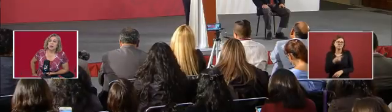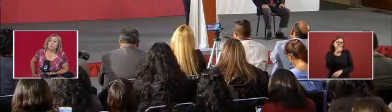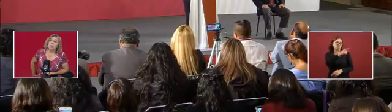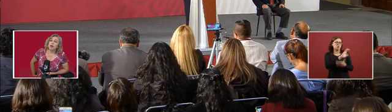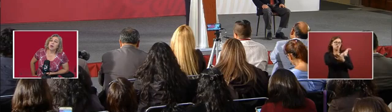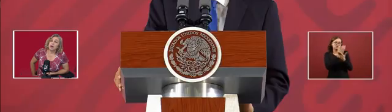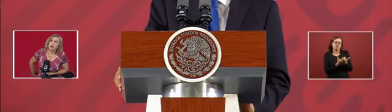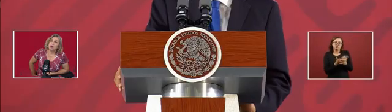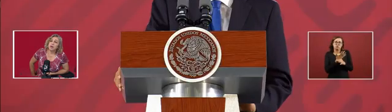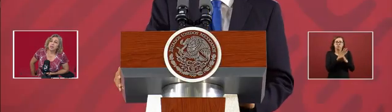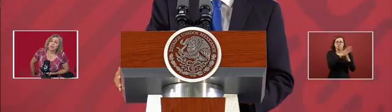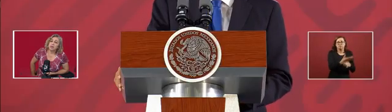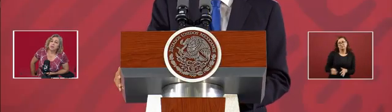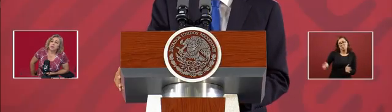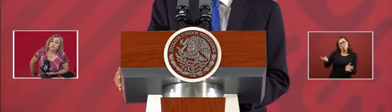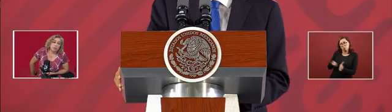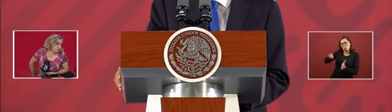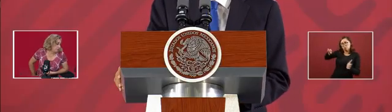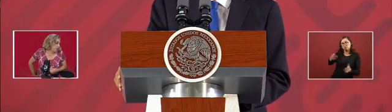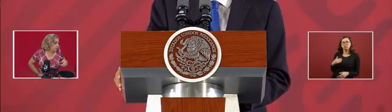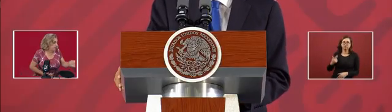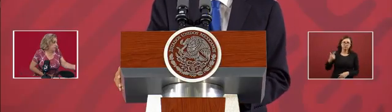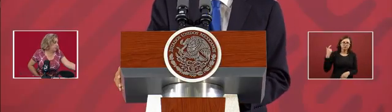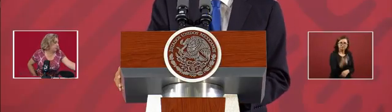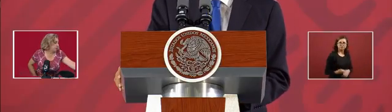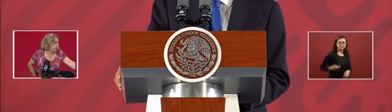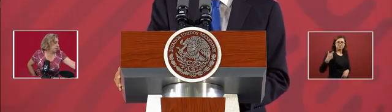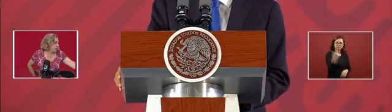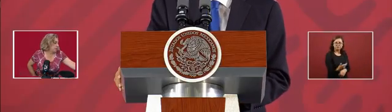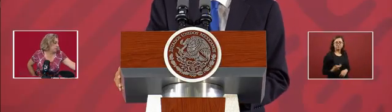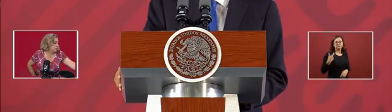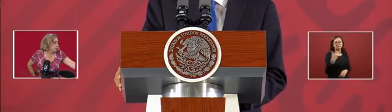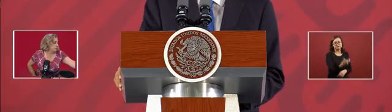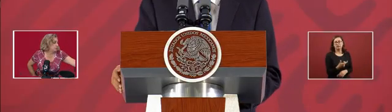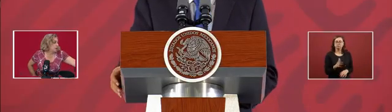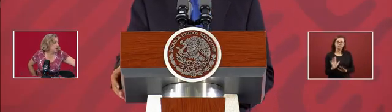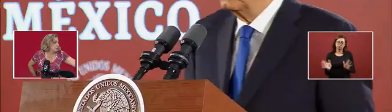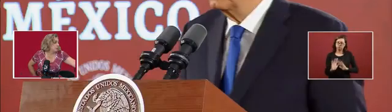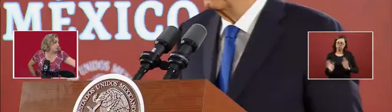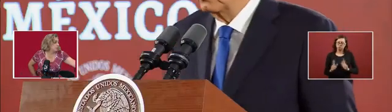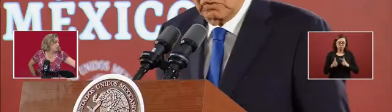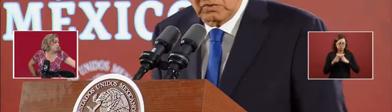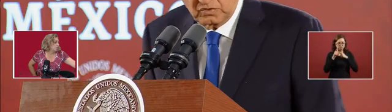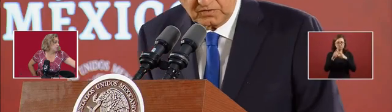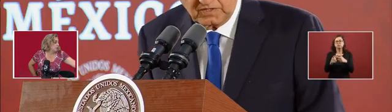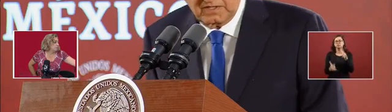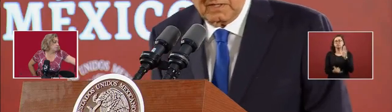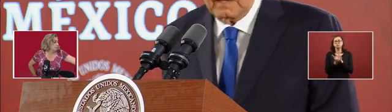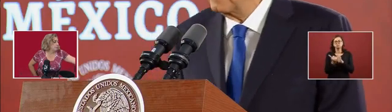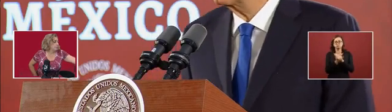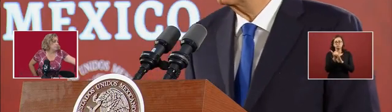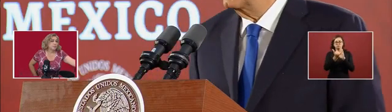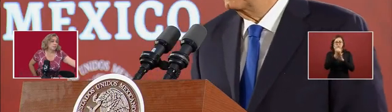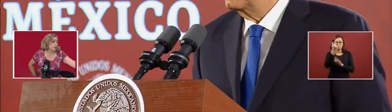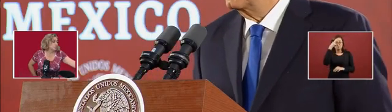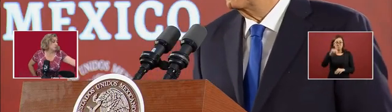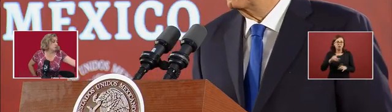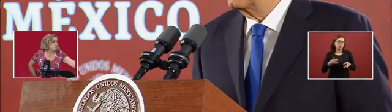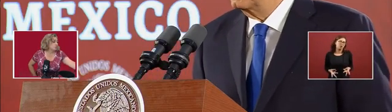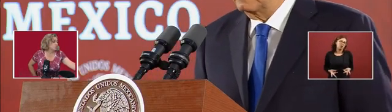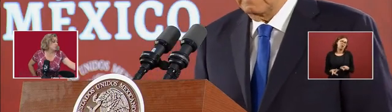about it, but queremos it is que ya no se maneje the efectivo, reality. So we don't want to por have varias them have any razones. cash Pero el anymore riesgo because de los there's que a llevan risk of being